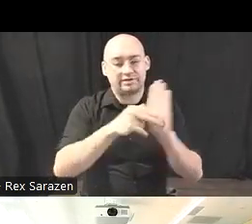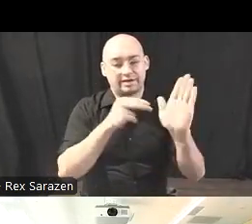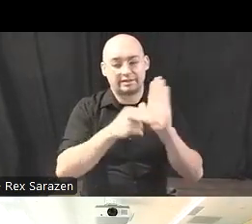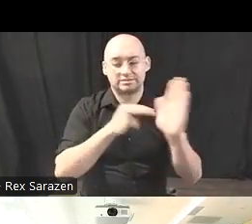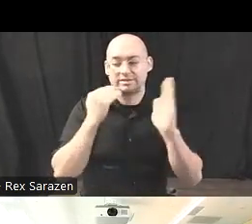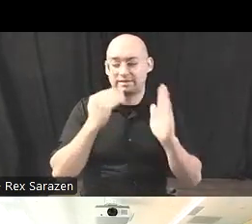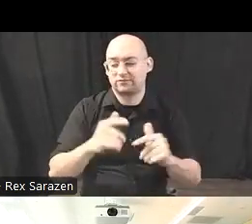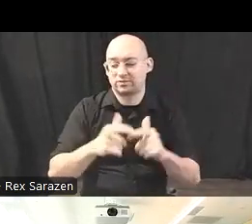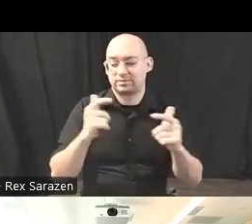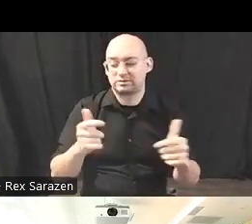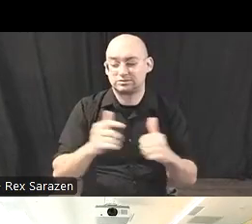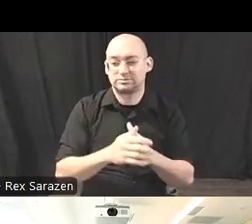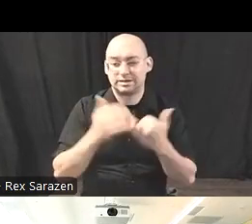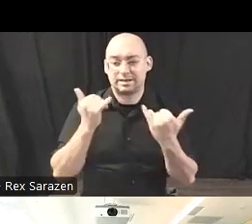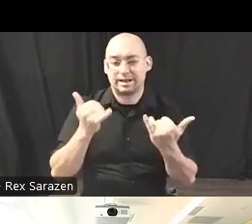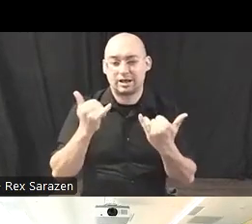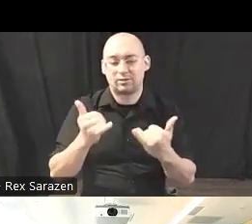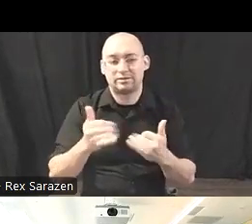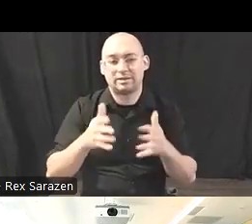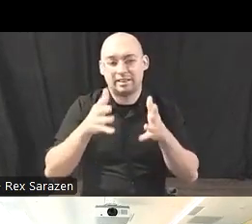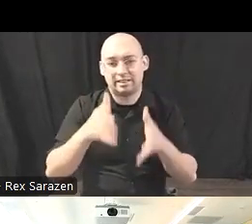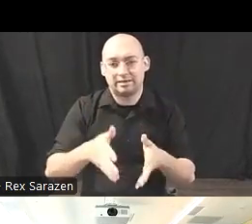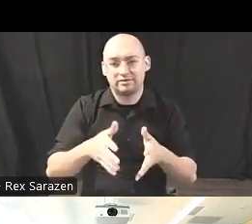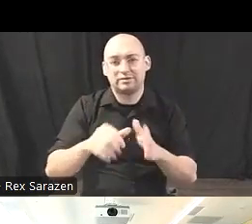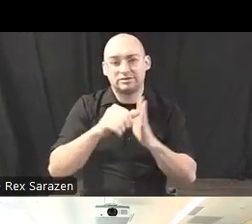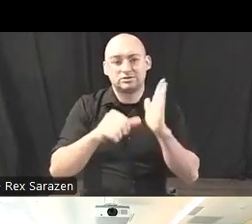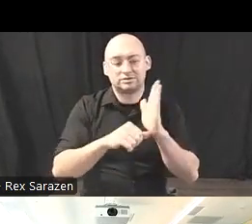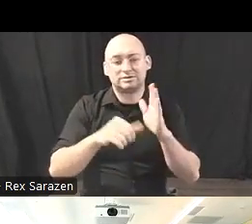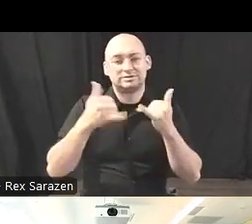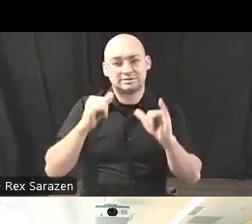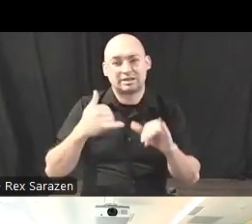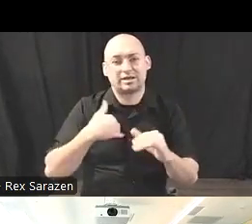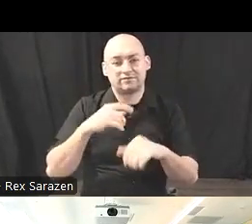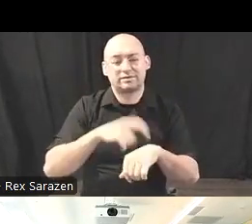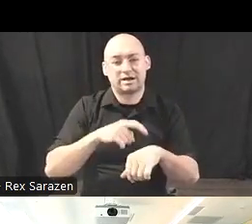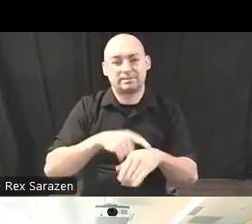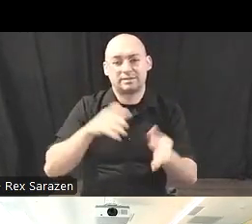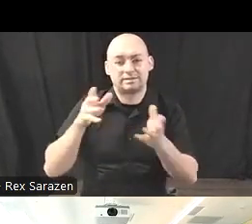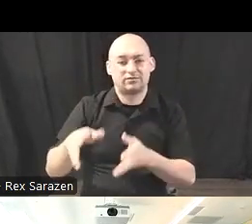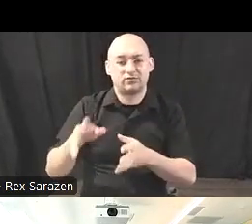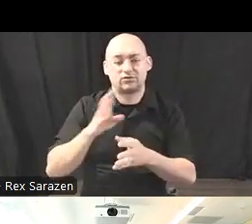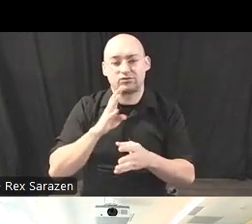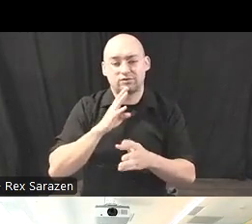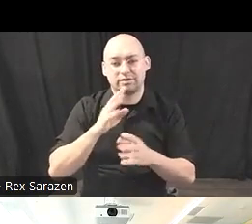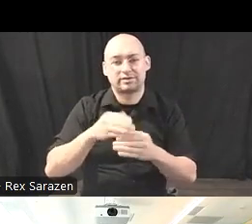much. And now the balance of the agenda, we do have time set aside to talk at the end